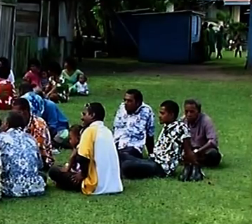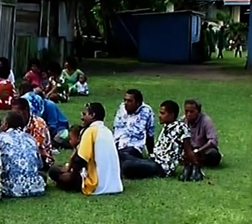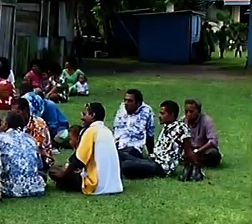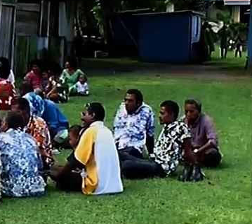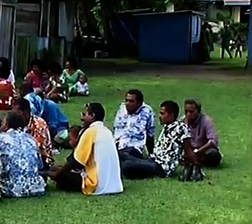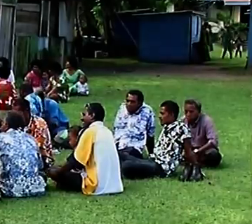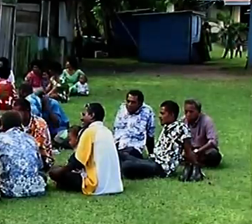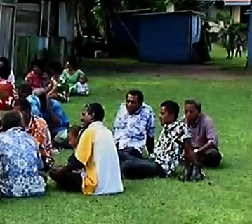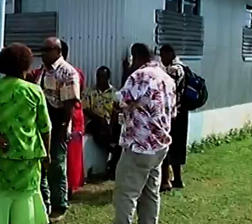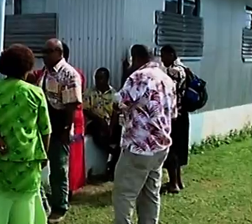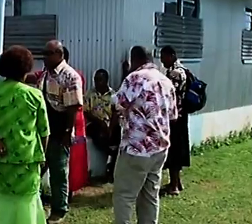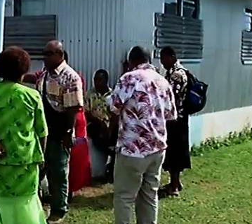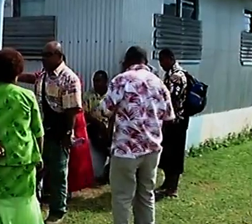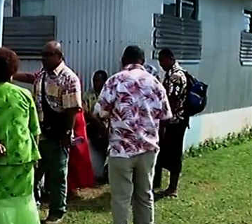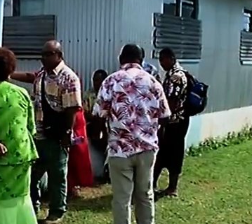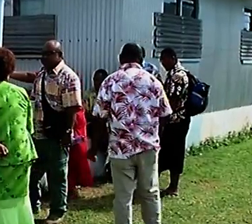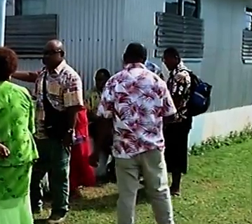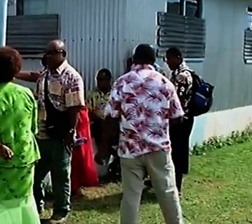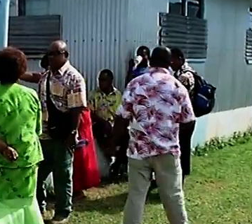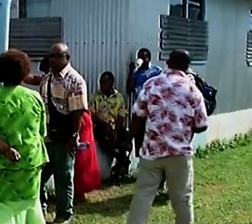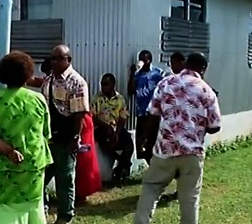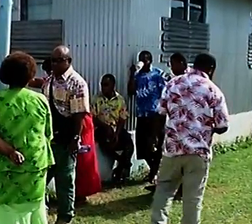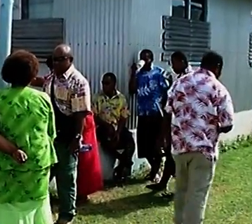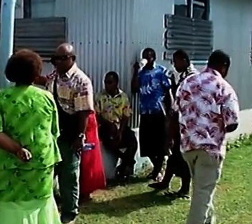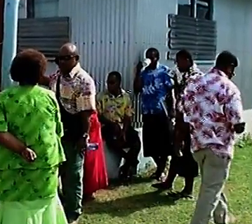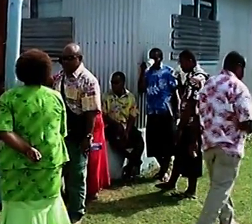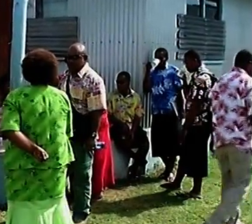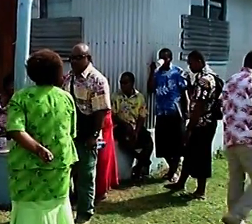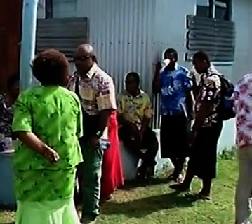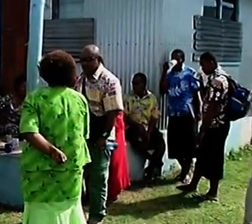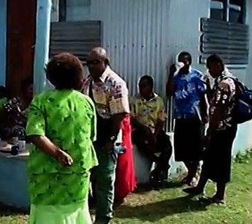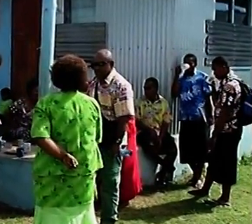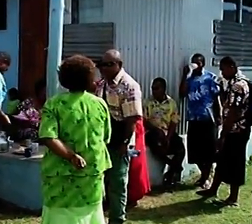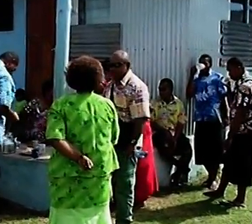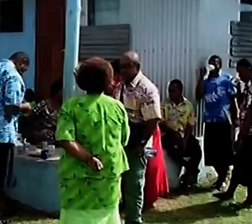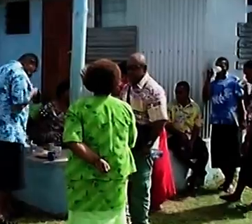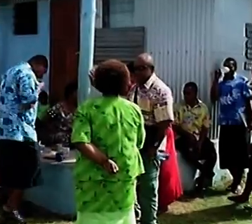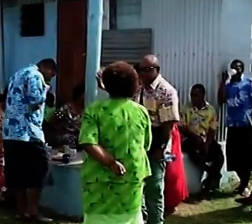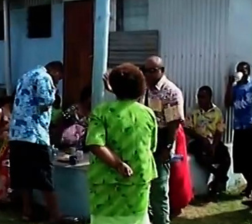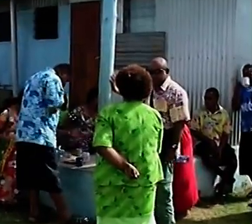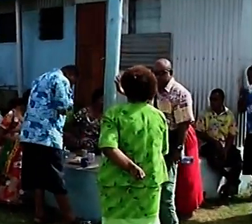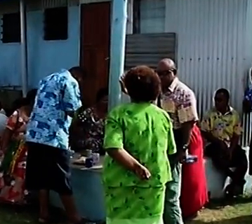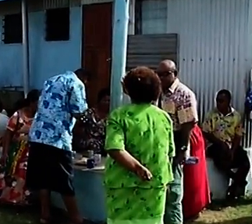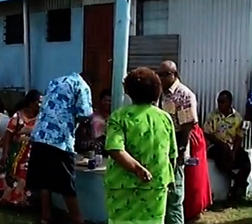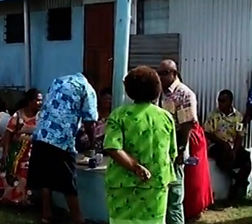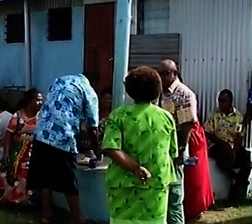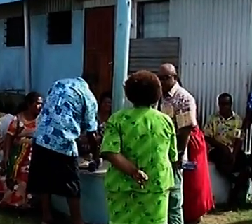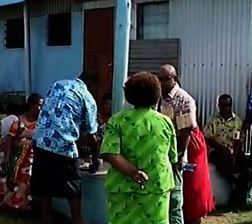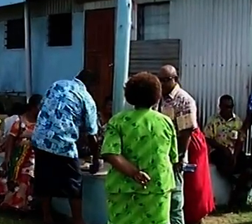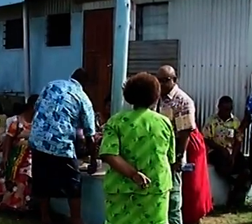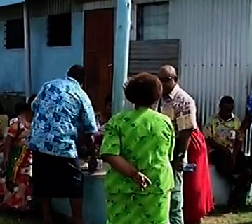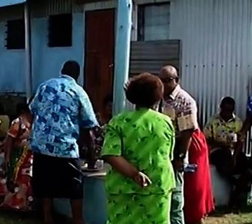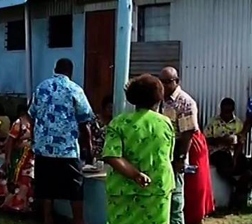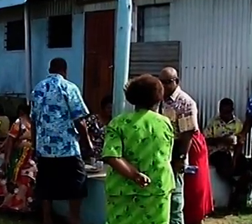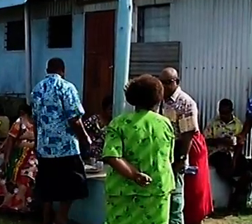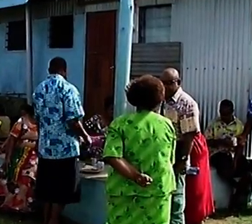plight of children in Fiji who experience abuse, violence, neglect and exploitation. The Rokotui's announcement